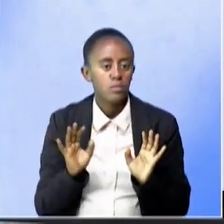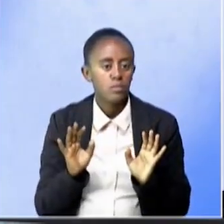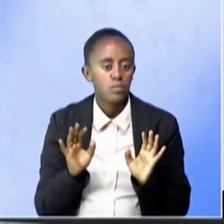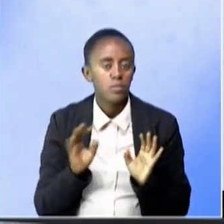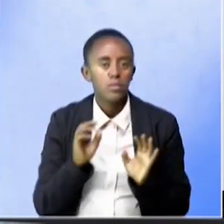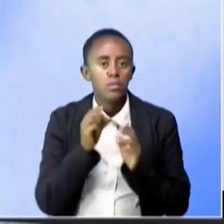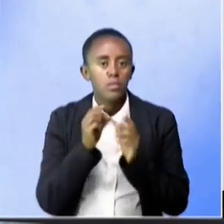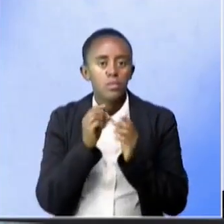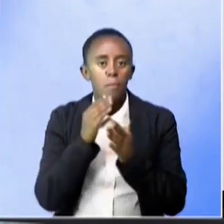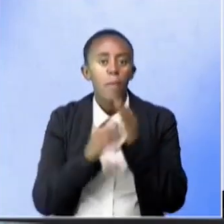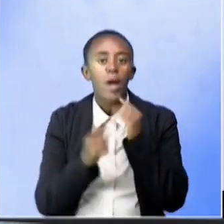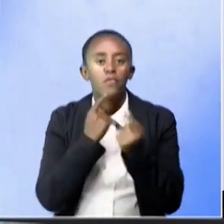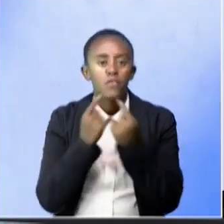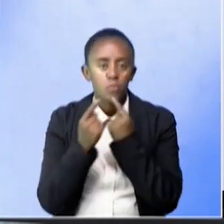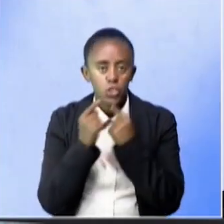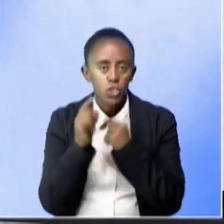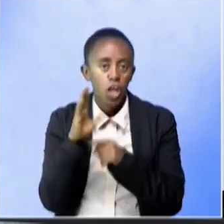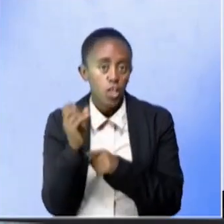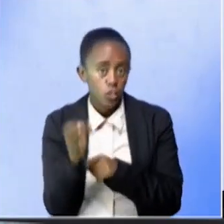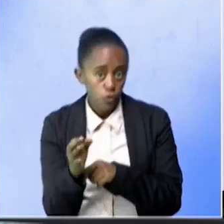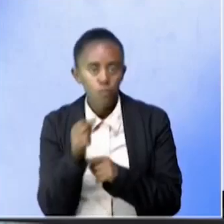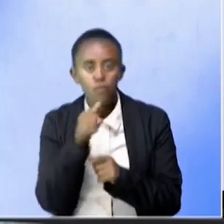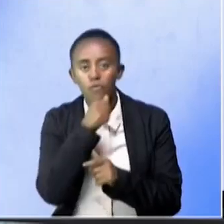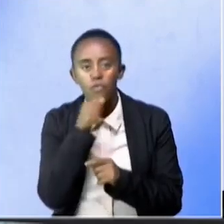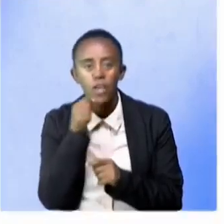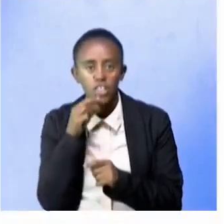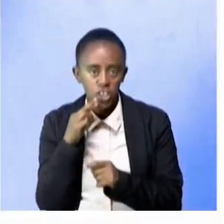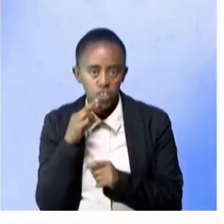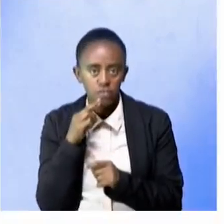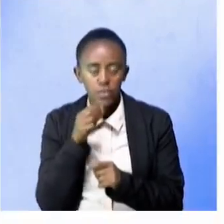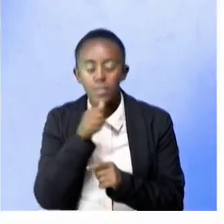of speech, kinds of adjectives.